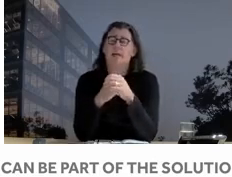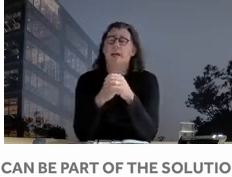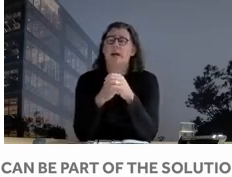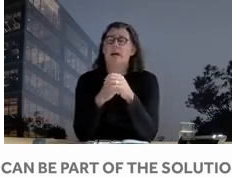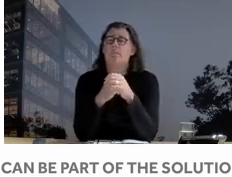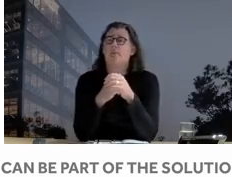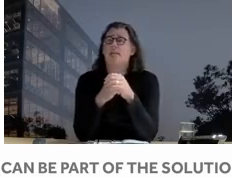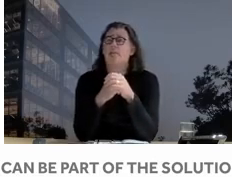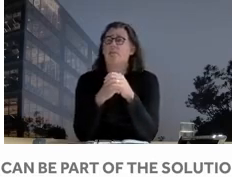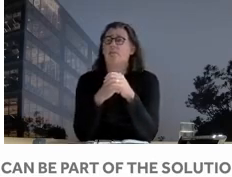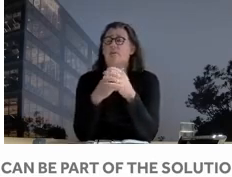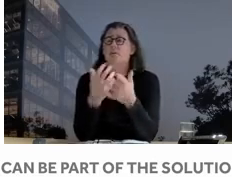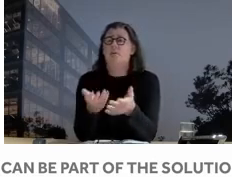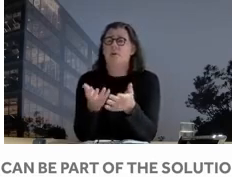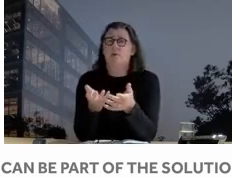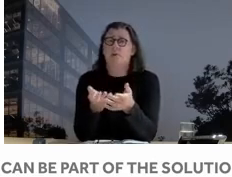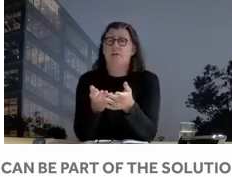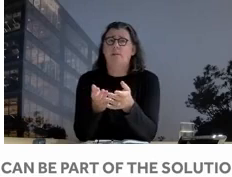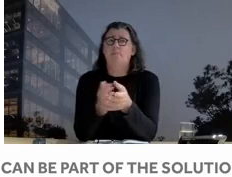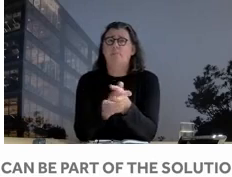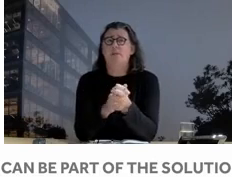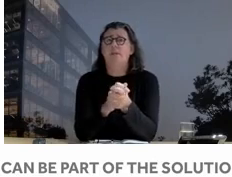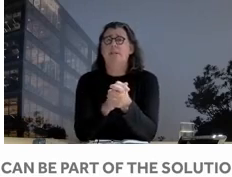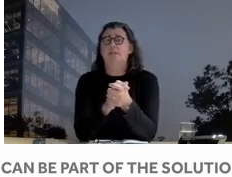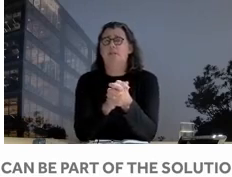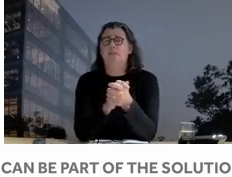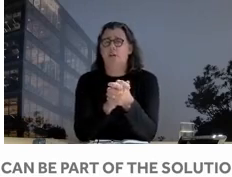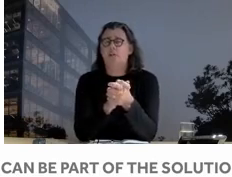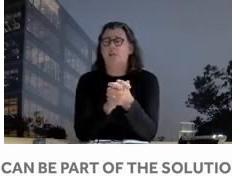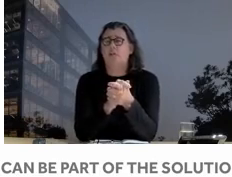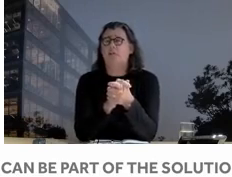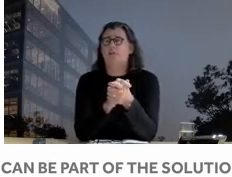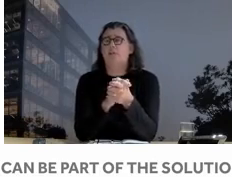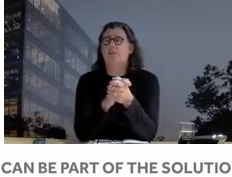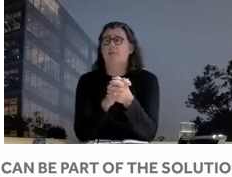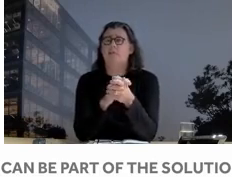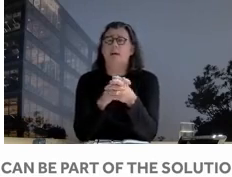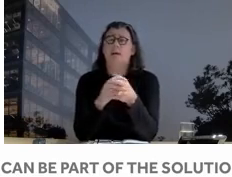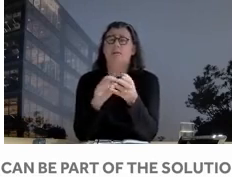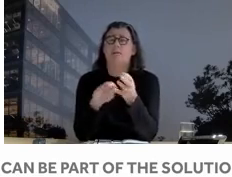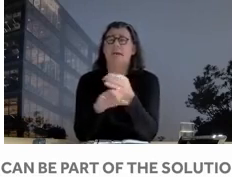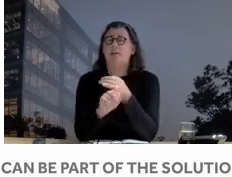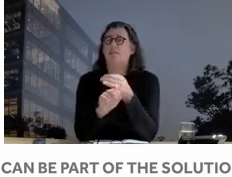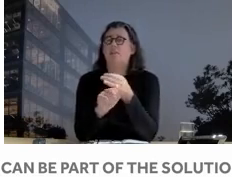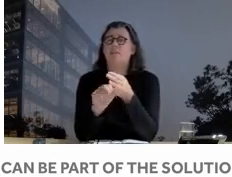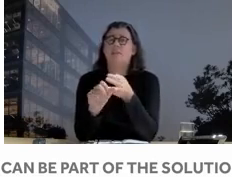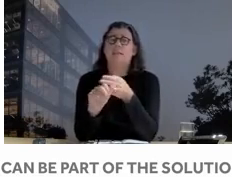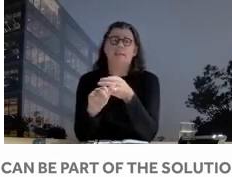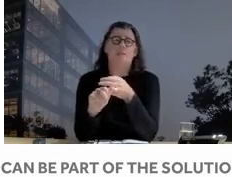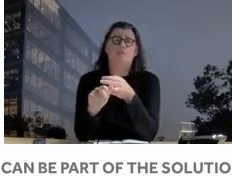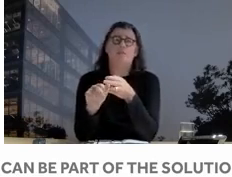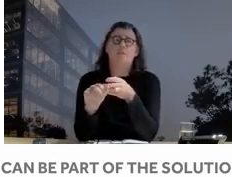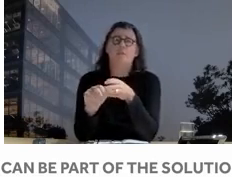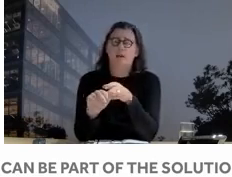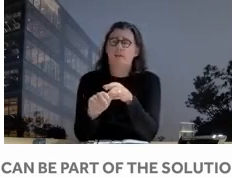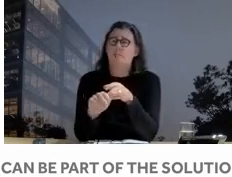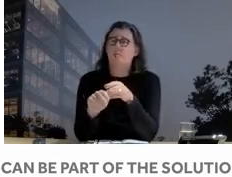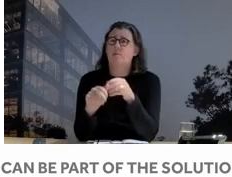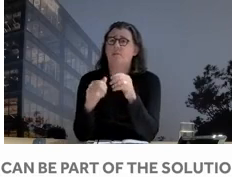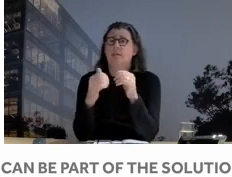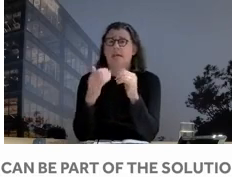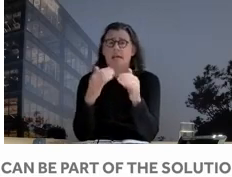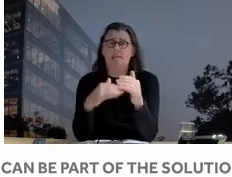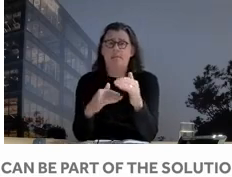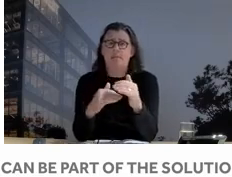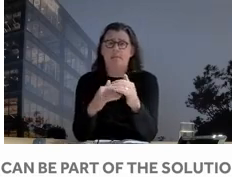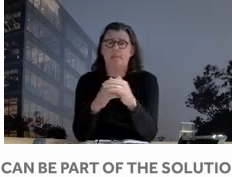Australia. But I think we would all know that buildings and construction also have an impact on energy, industry,